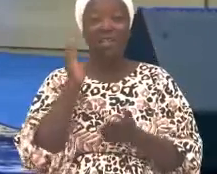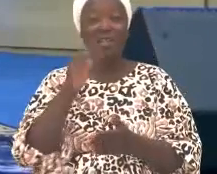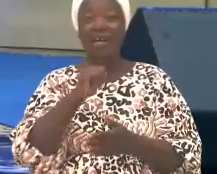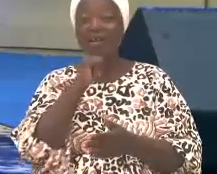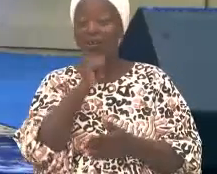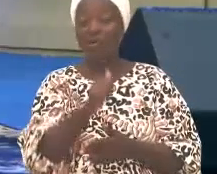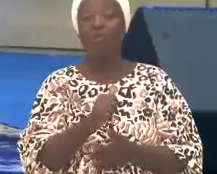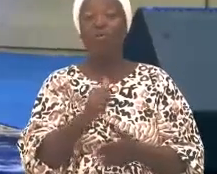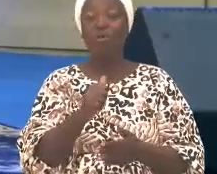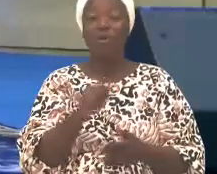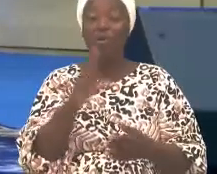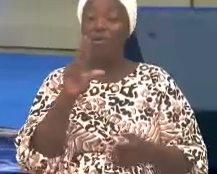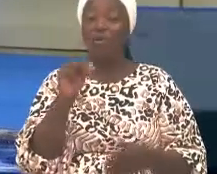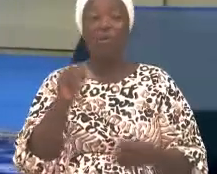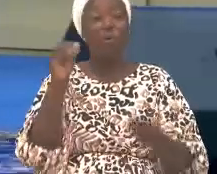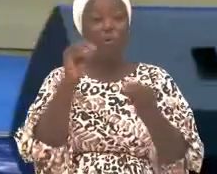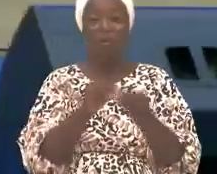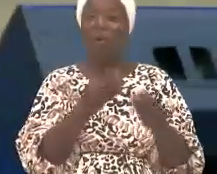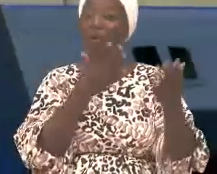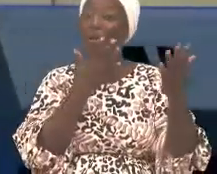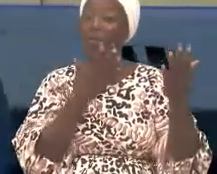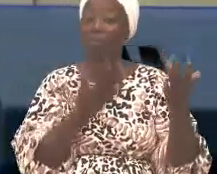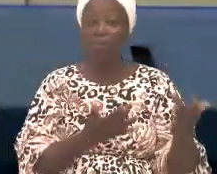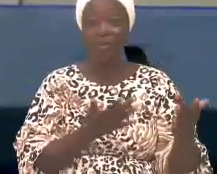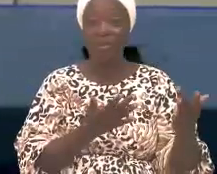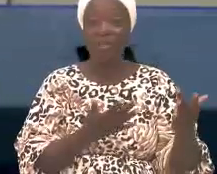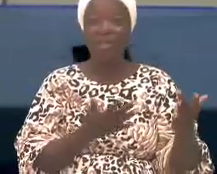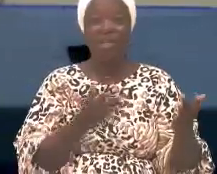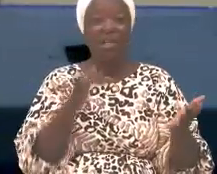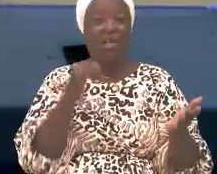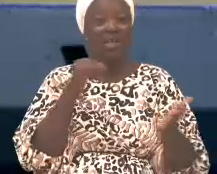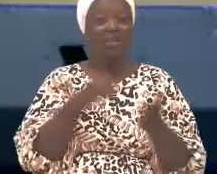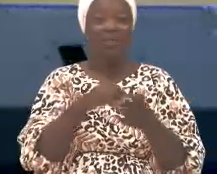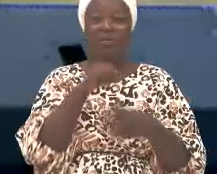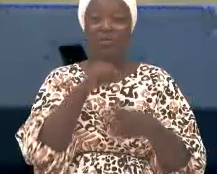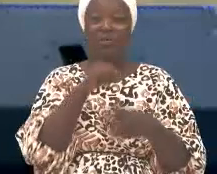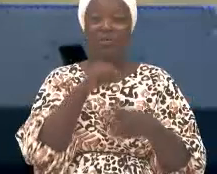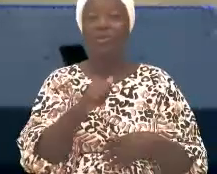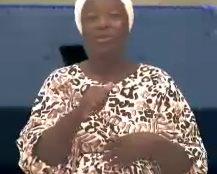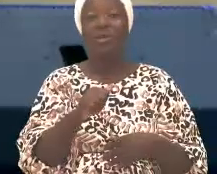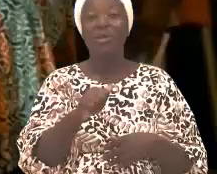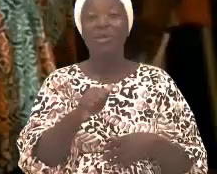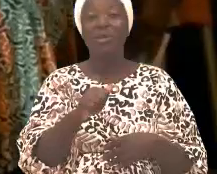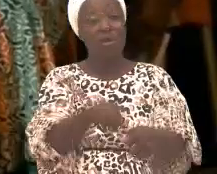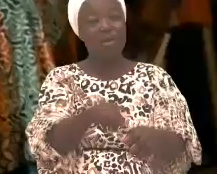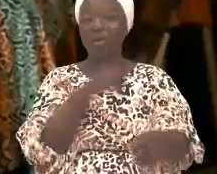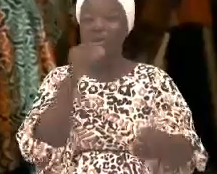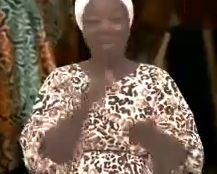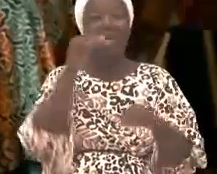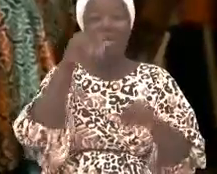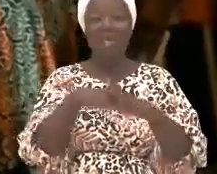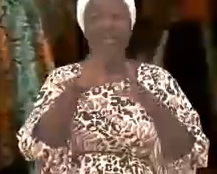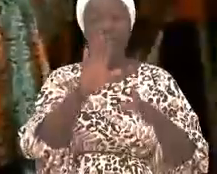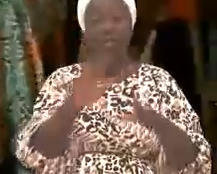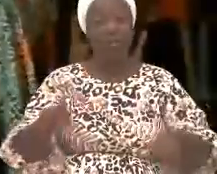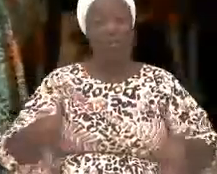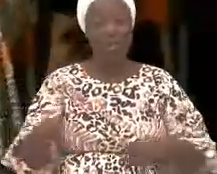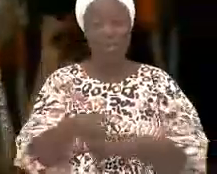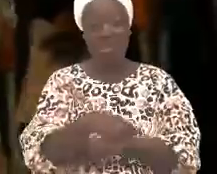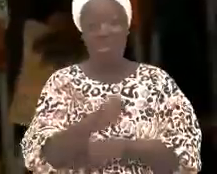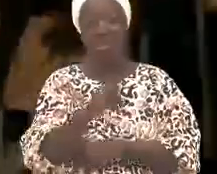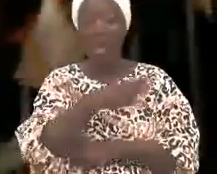delay. It shall no more be prolonged. In your days, at